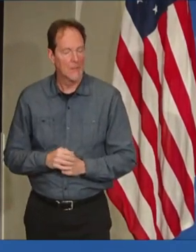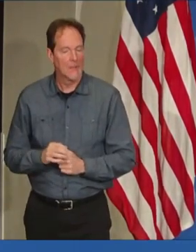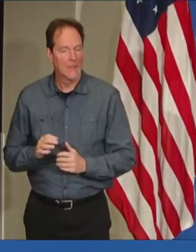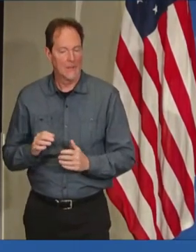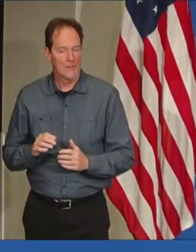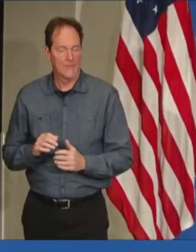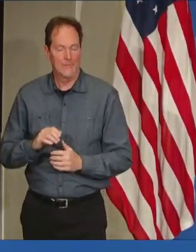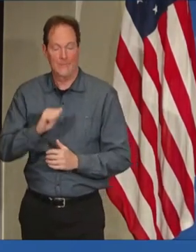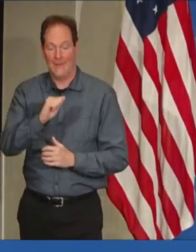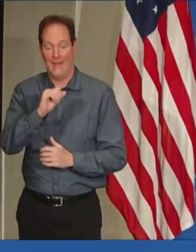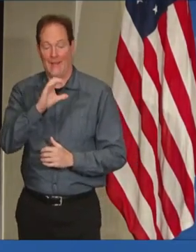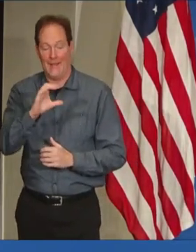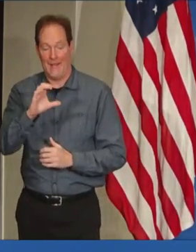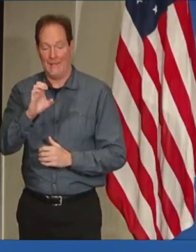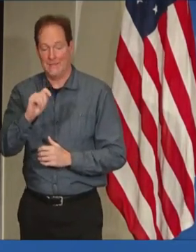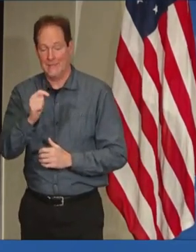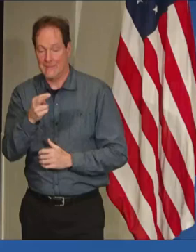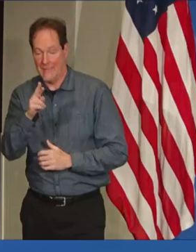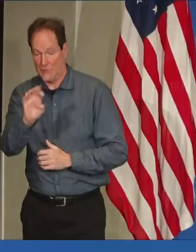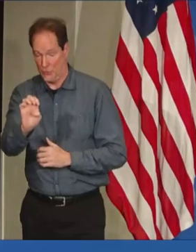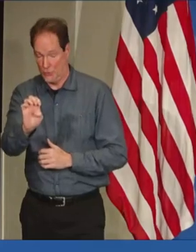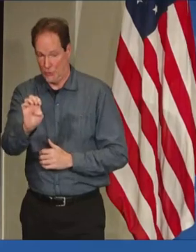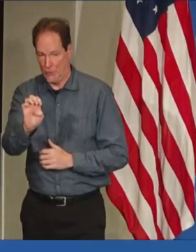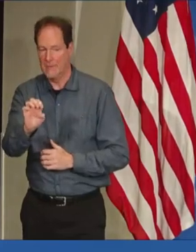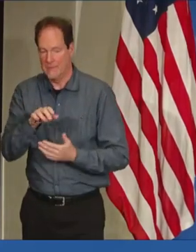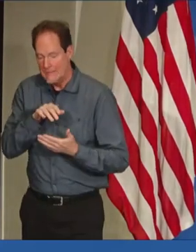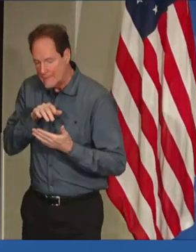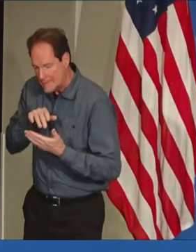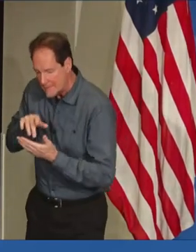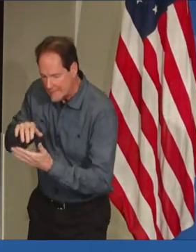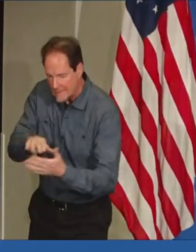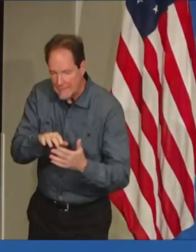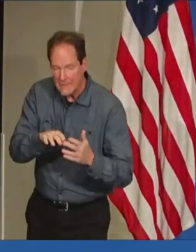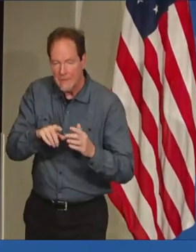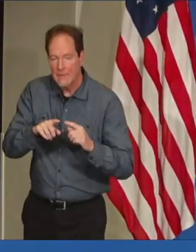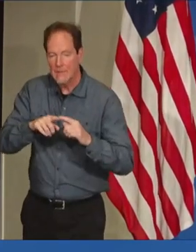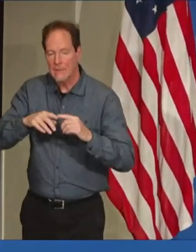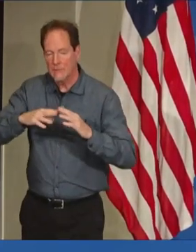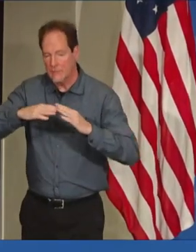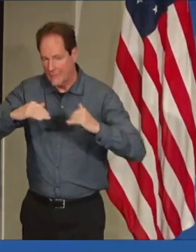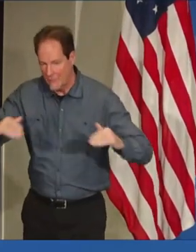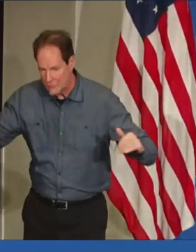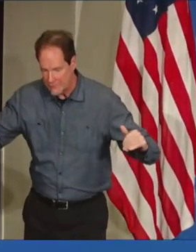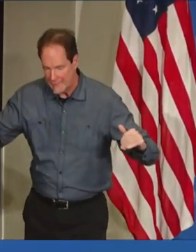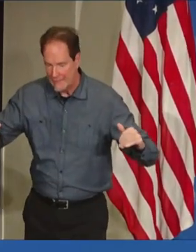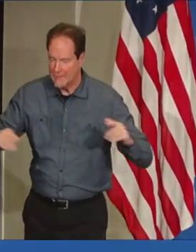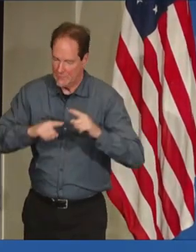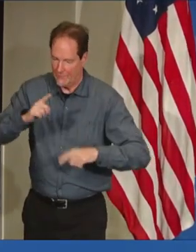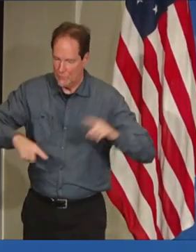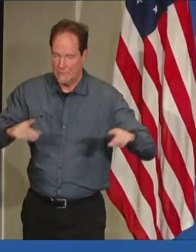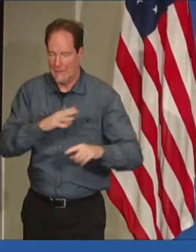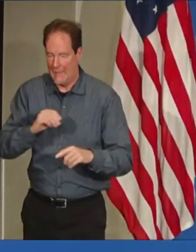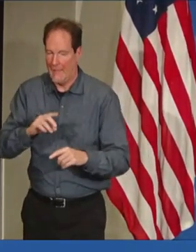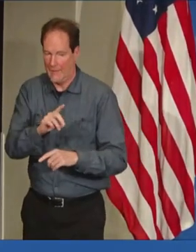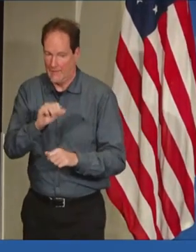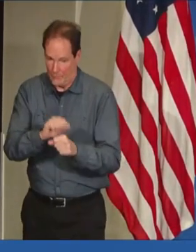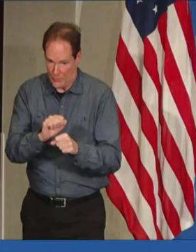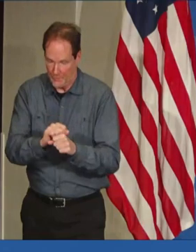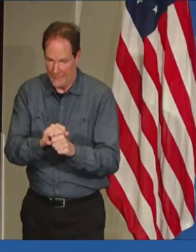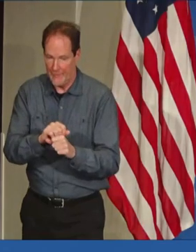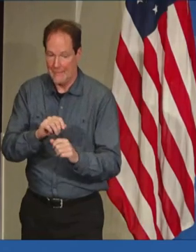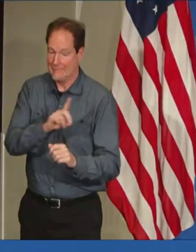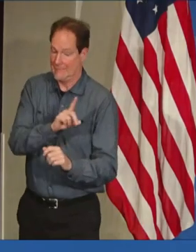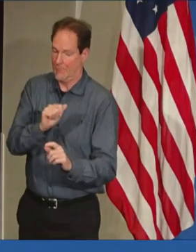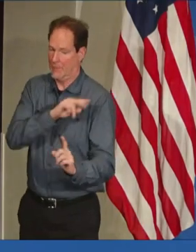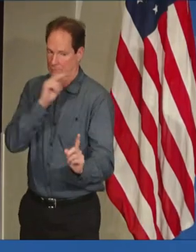Accenture this year did a study on diversity and employment. They were looking at it also from a disability perspective, and